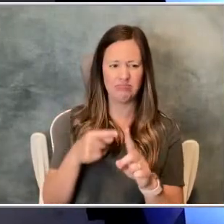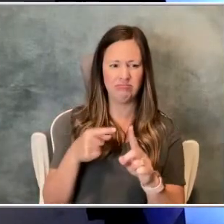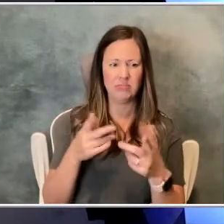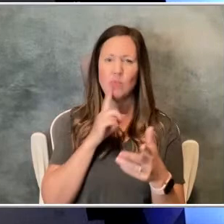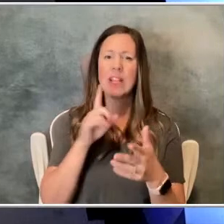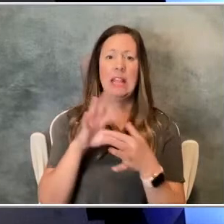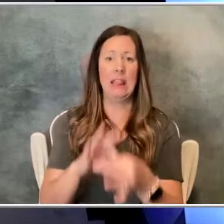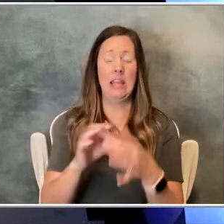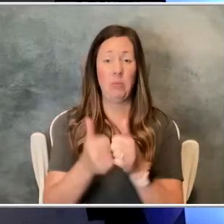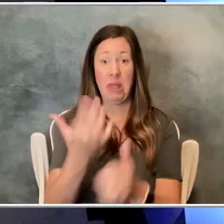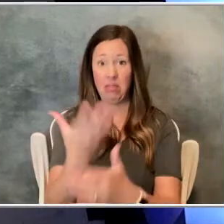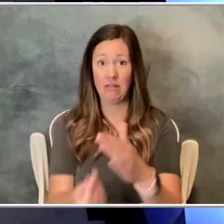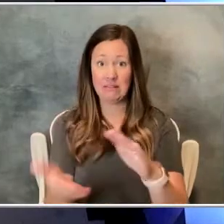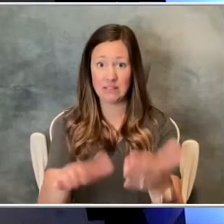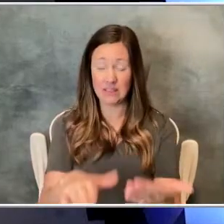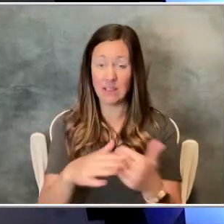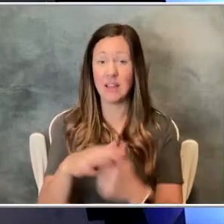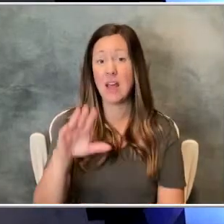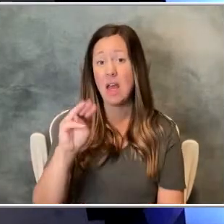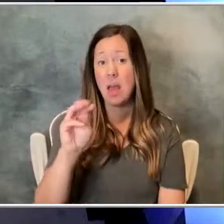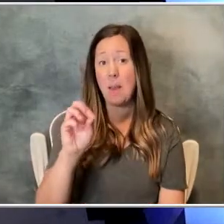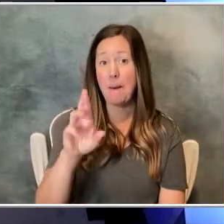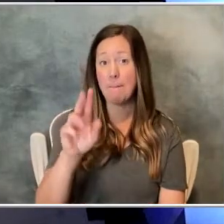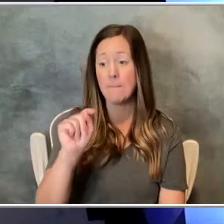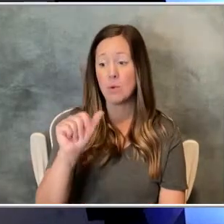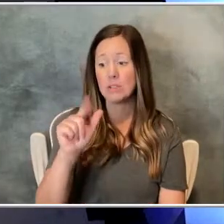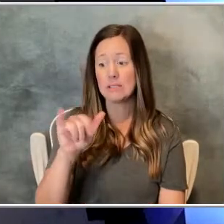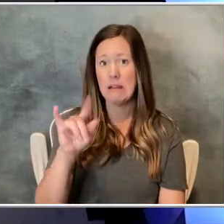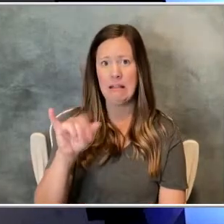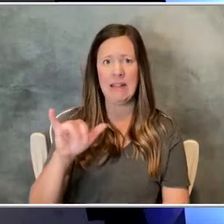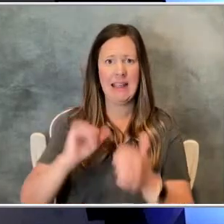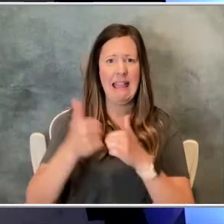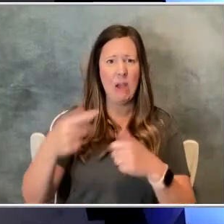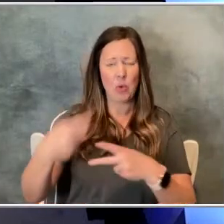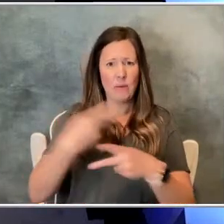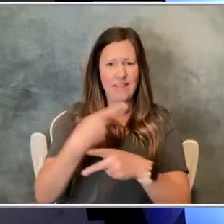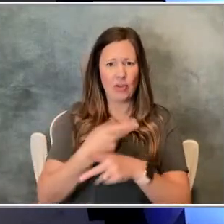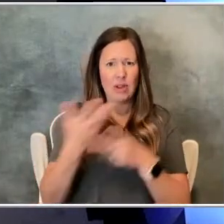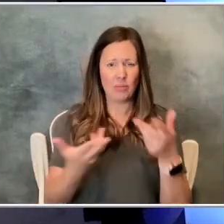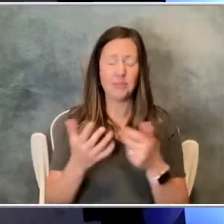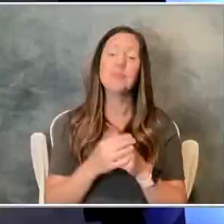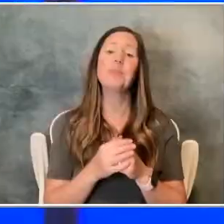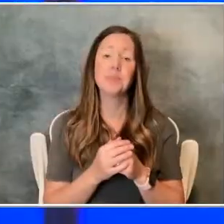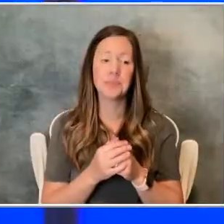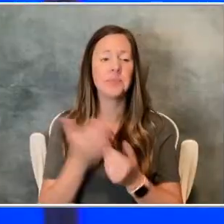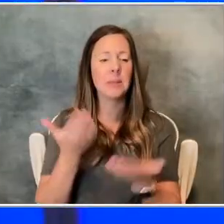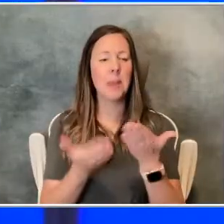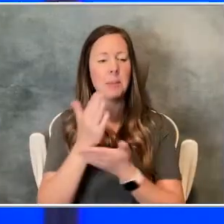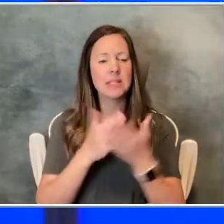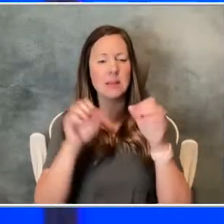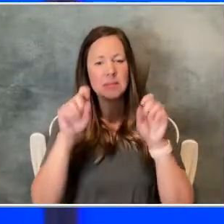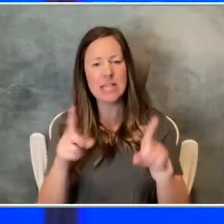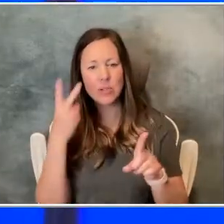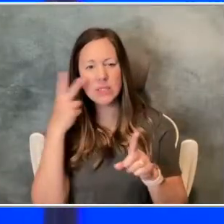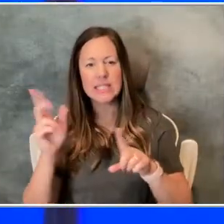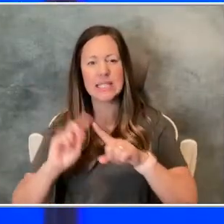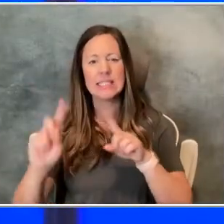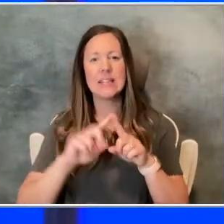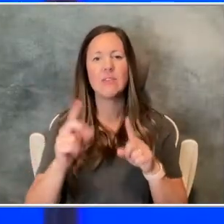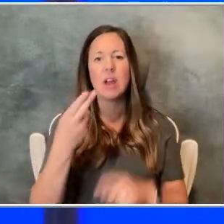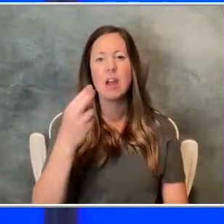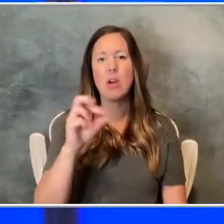study it is, what are we going to do to figure out what the cause is? We might do some tests to look at some different hormone levels, look at